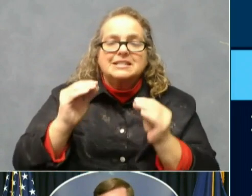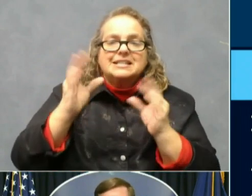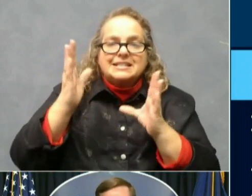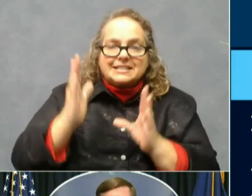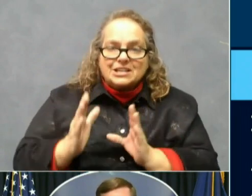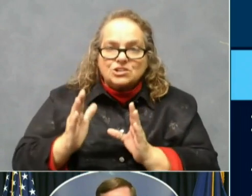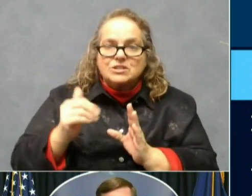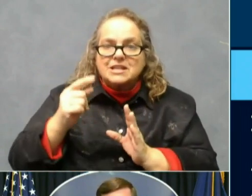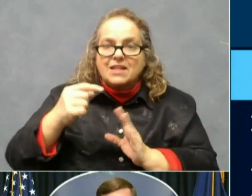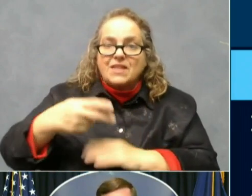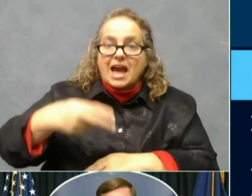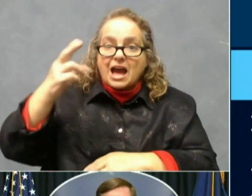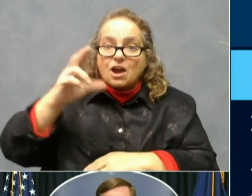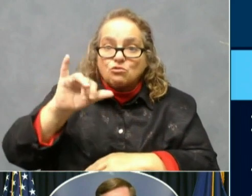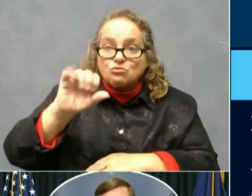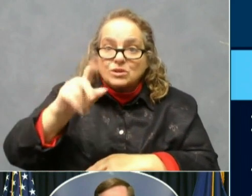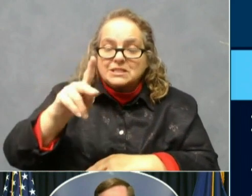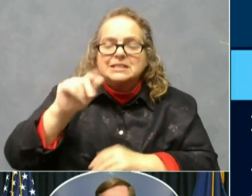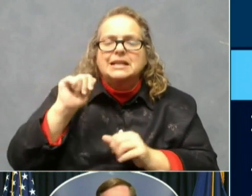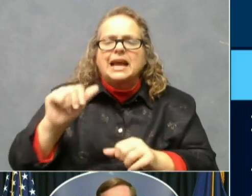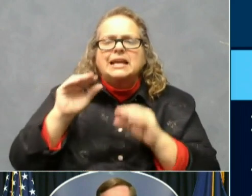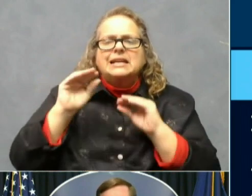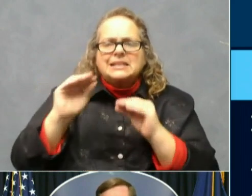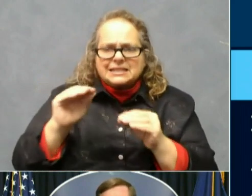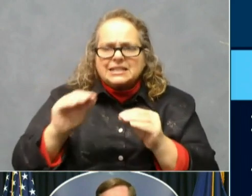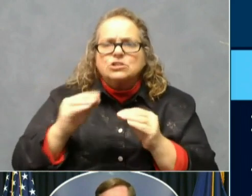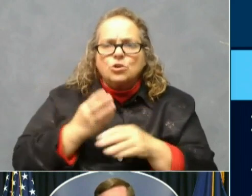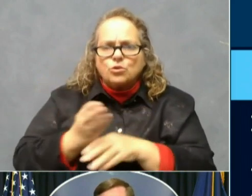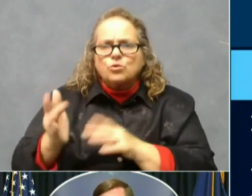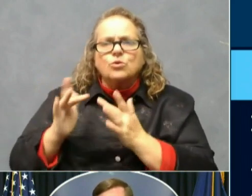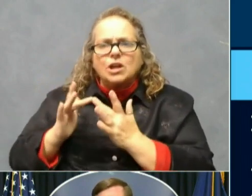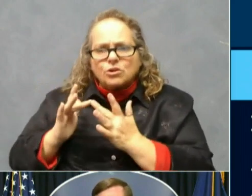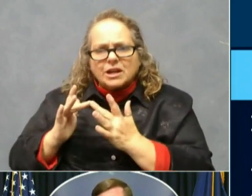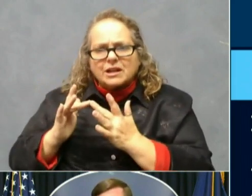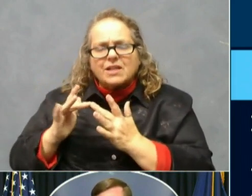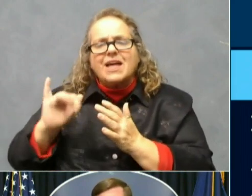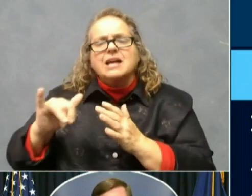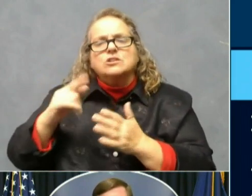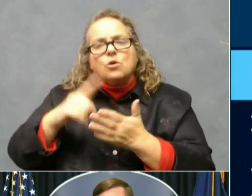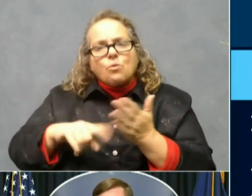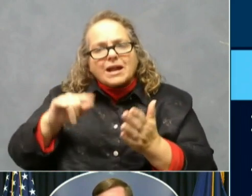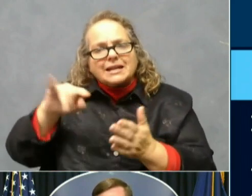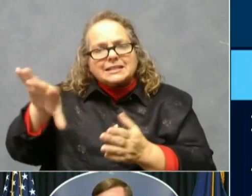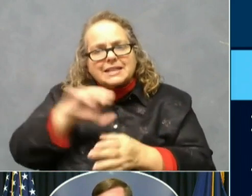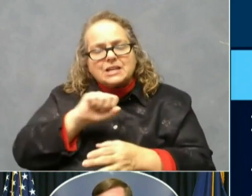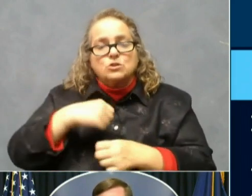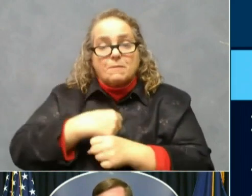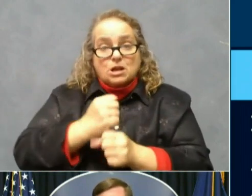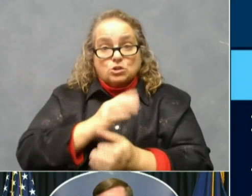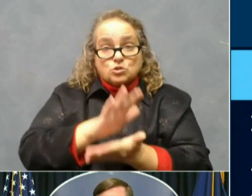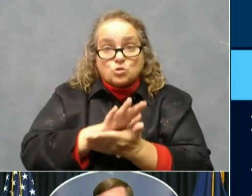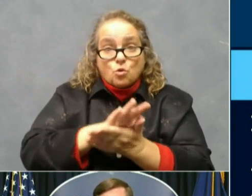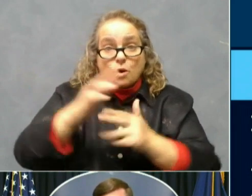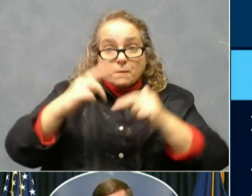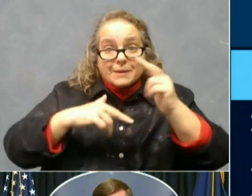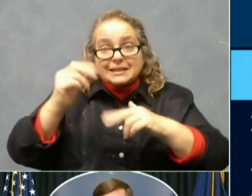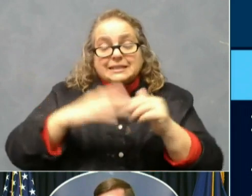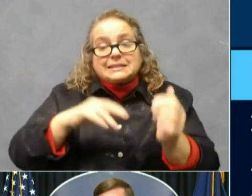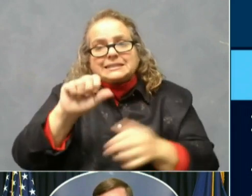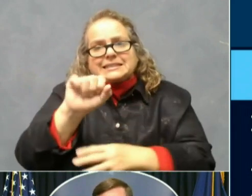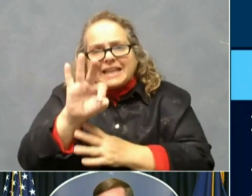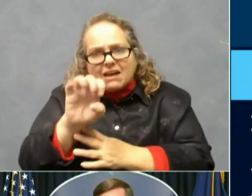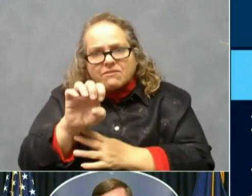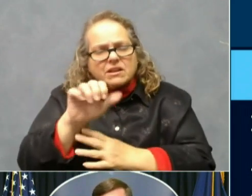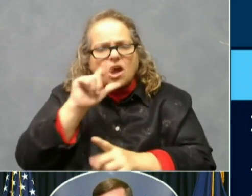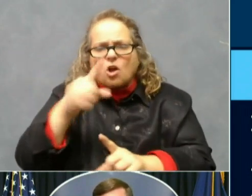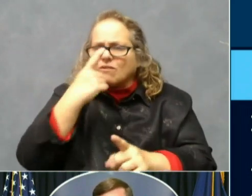can teach virtually. This is what it takes to make a school building safe, not just for children, which we talk about all the time. That's